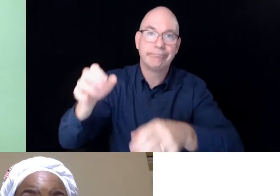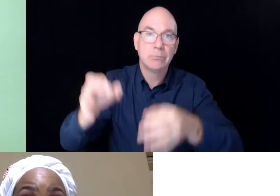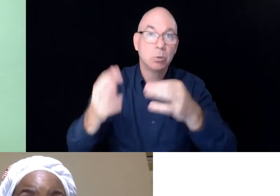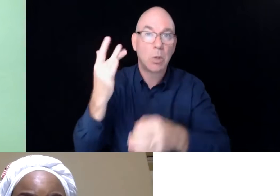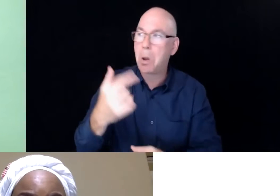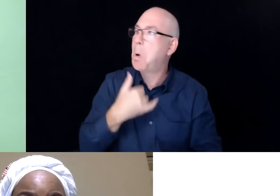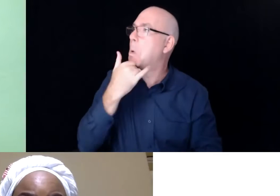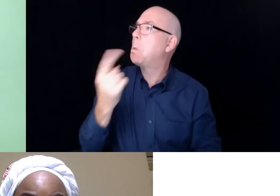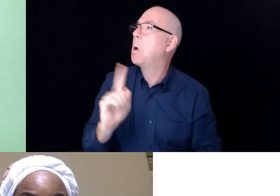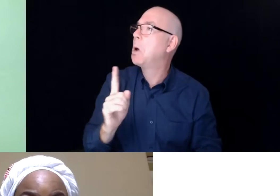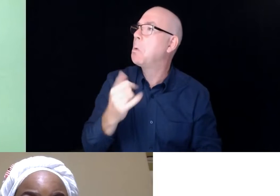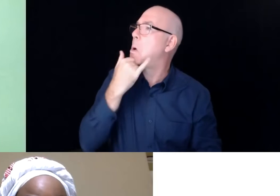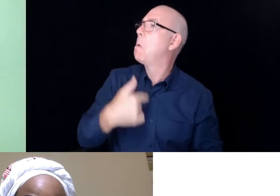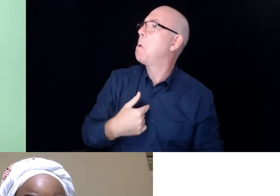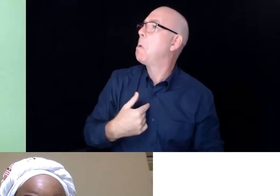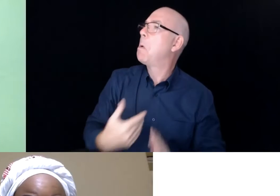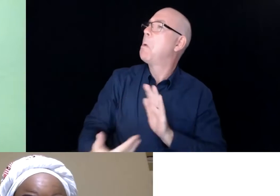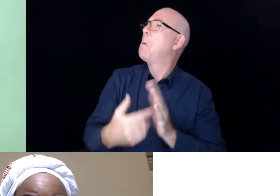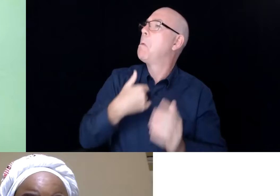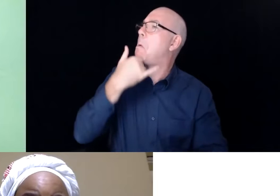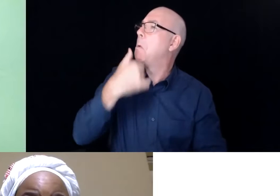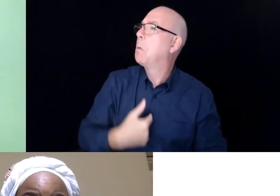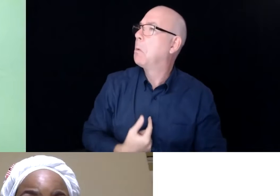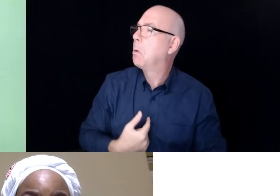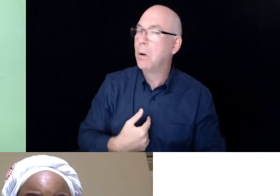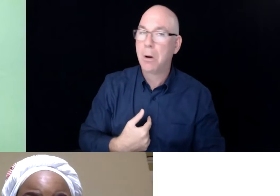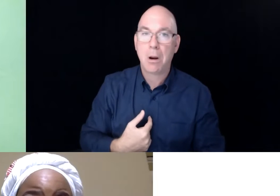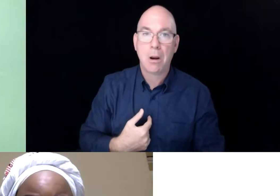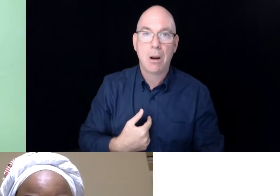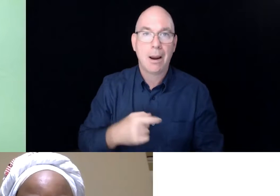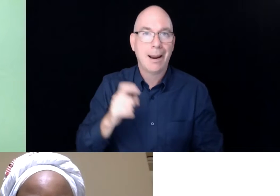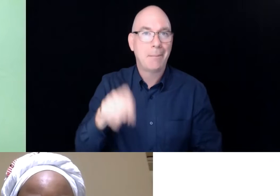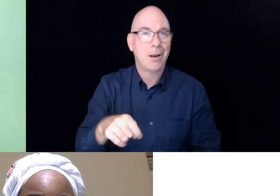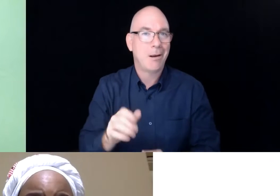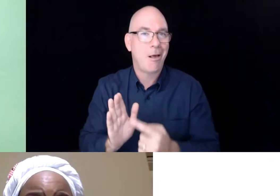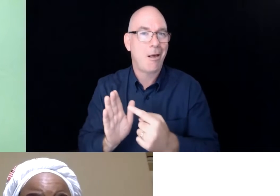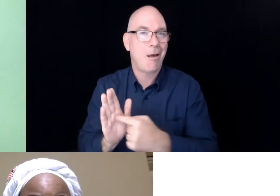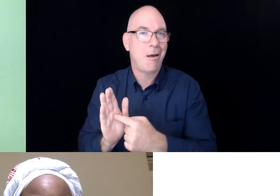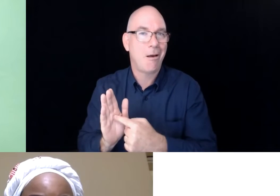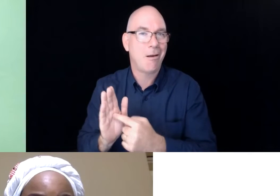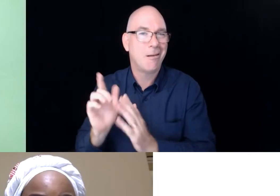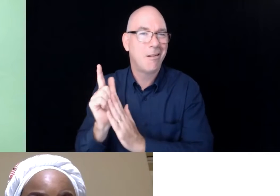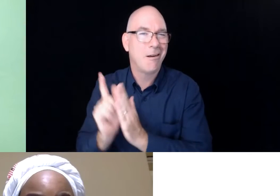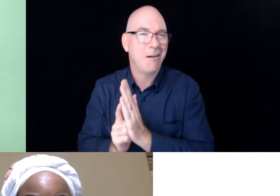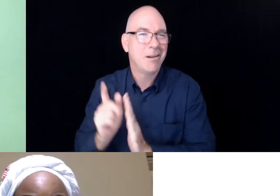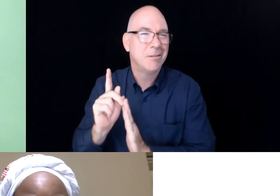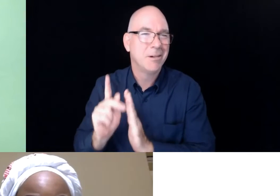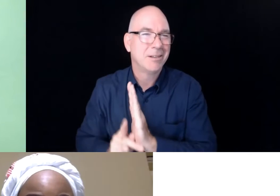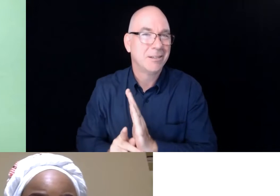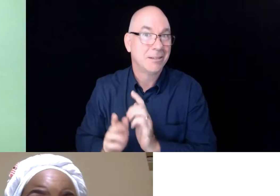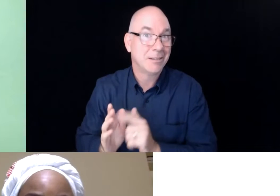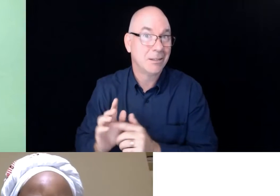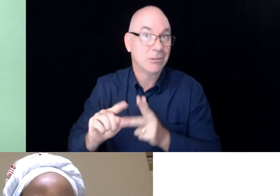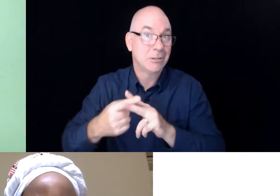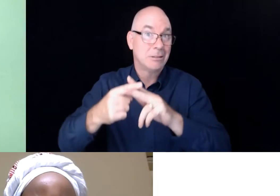will be like, what wrong did I do because you're taking me to court? So there has to be a policy framework, okay? Policy framework starting from the national